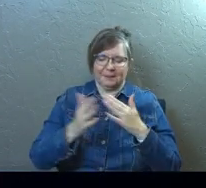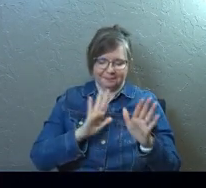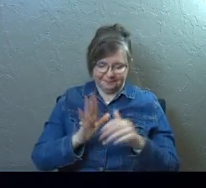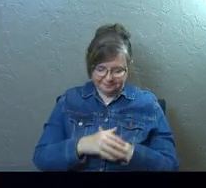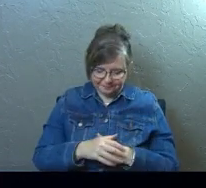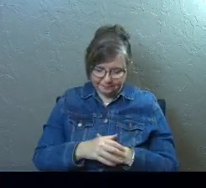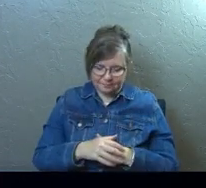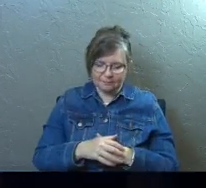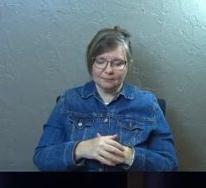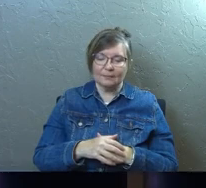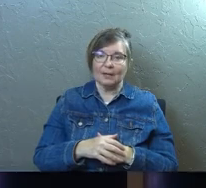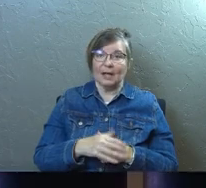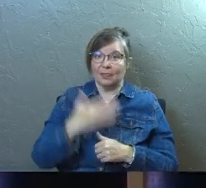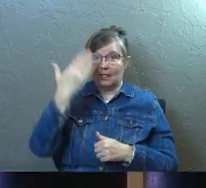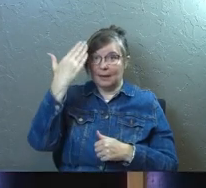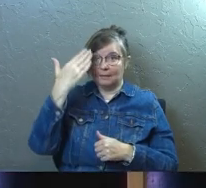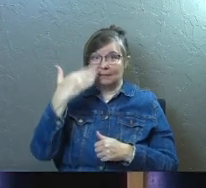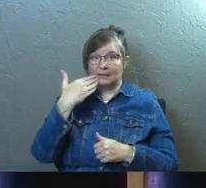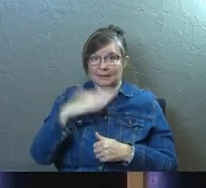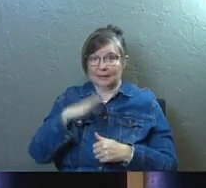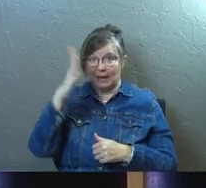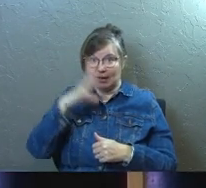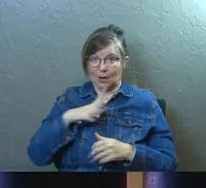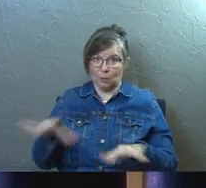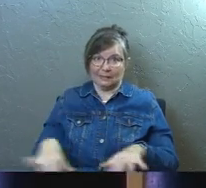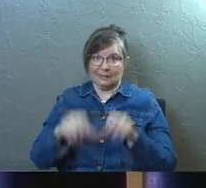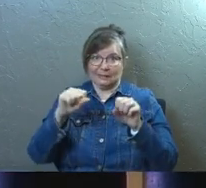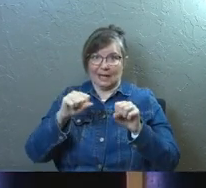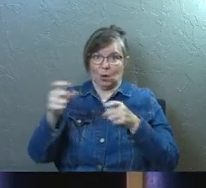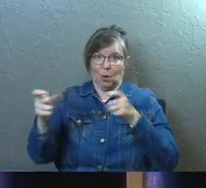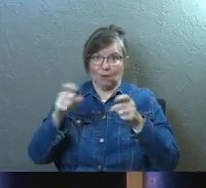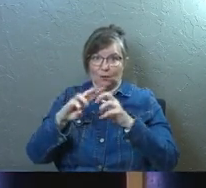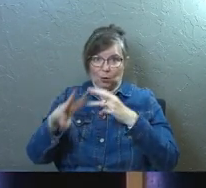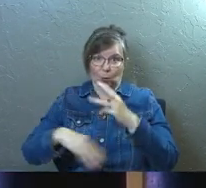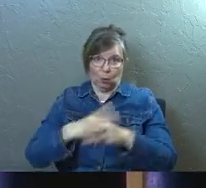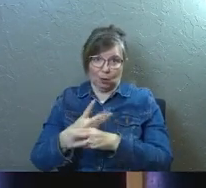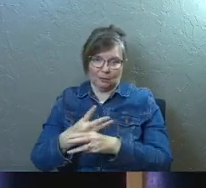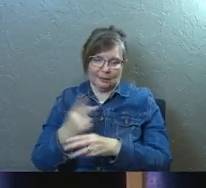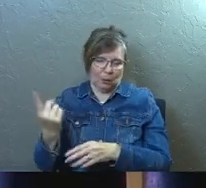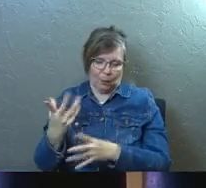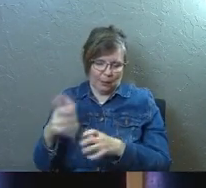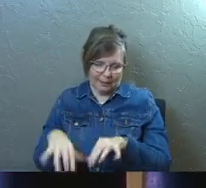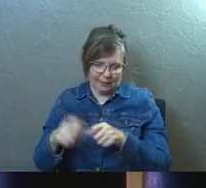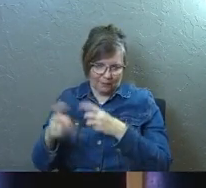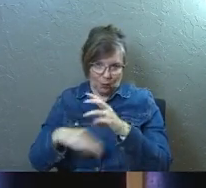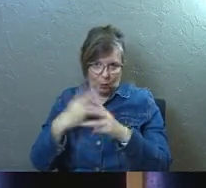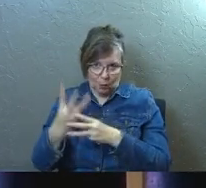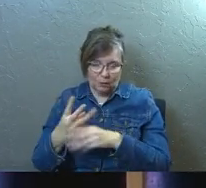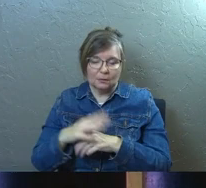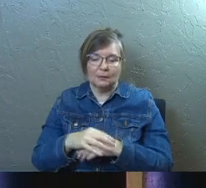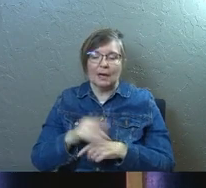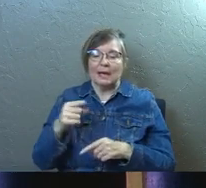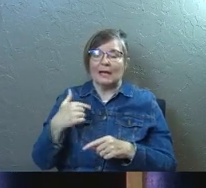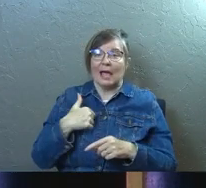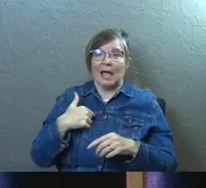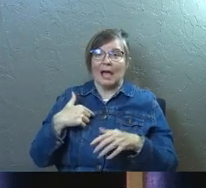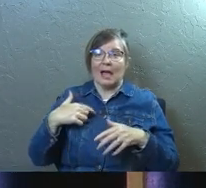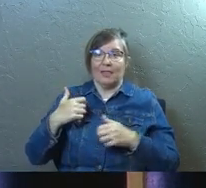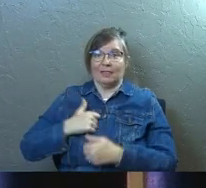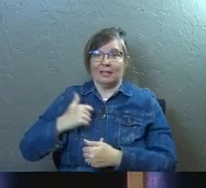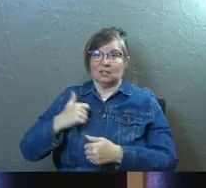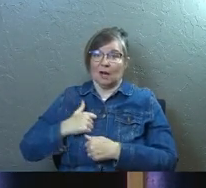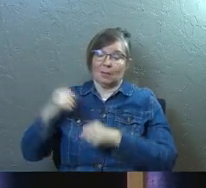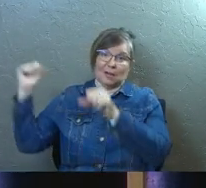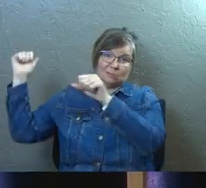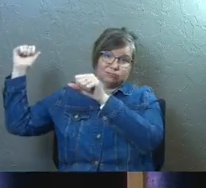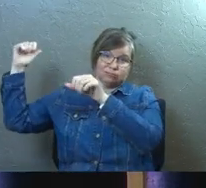Anyway, there's the bad guy who wants to take over the world because the bad guy always wants to take over the world, right? And he's got this army that's